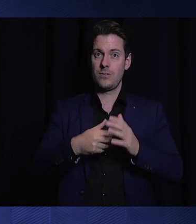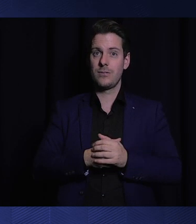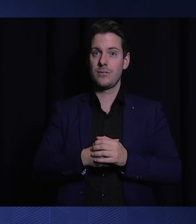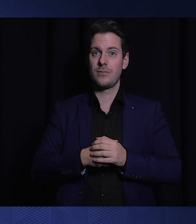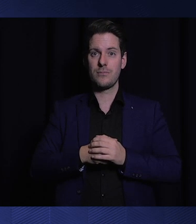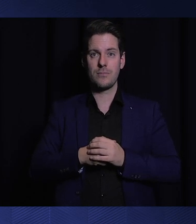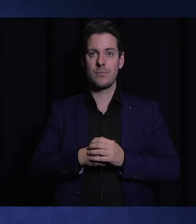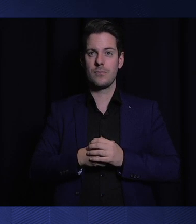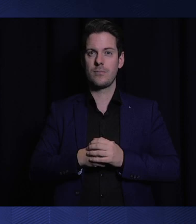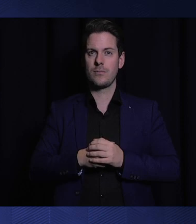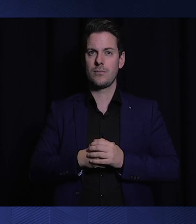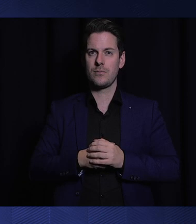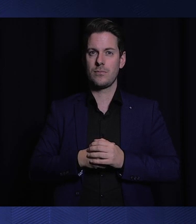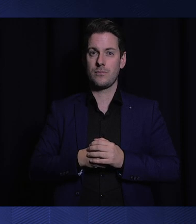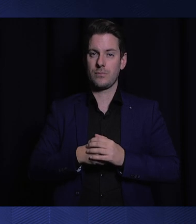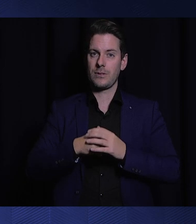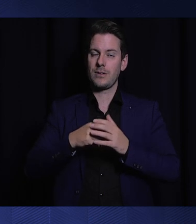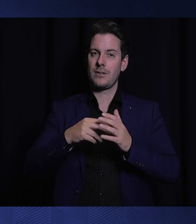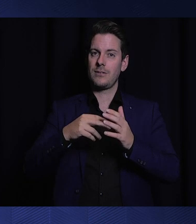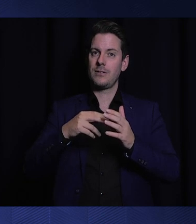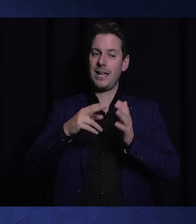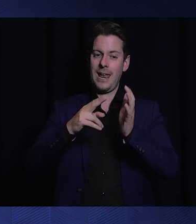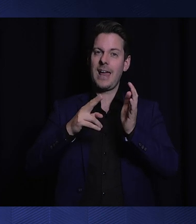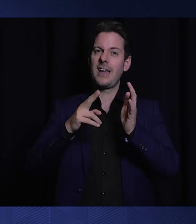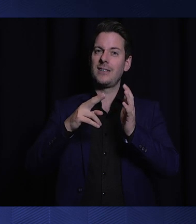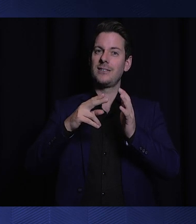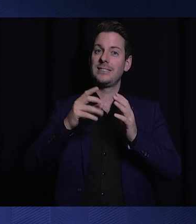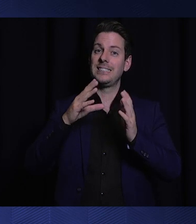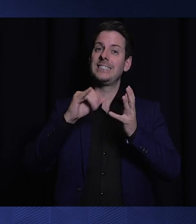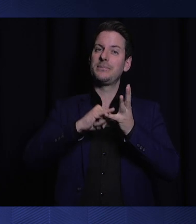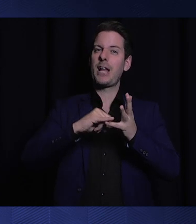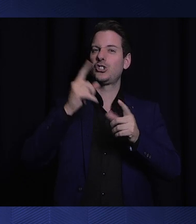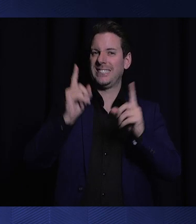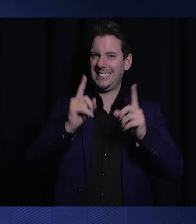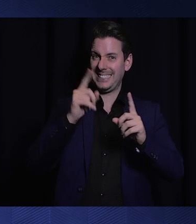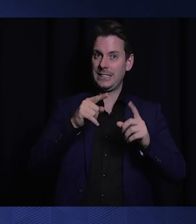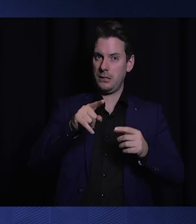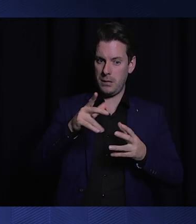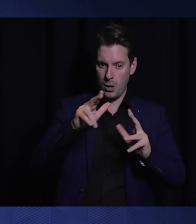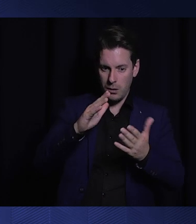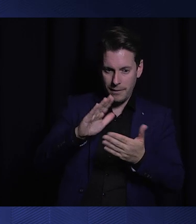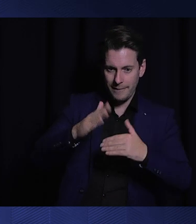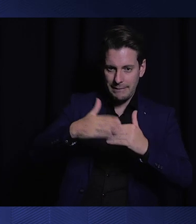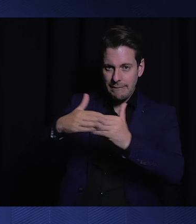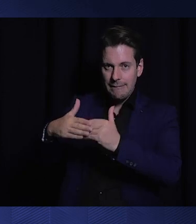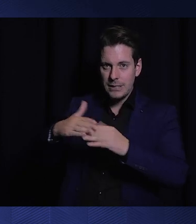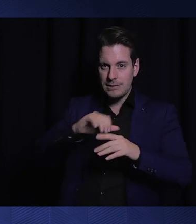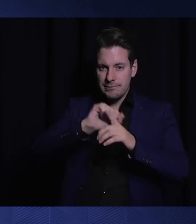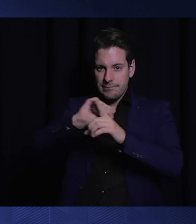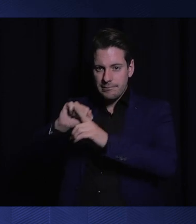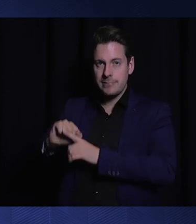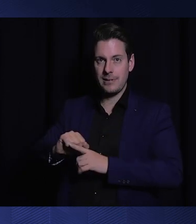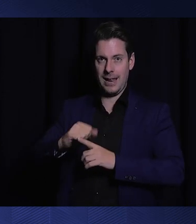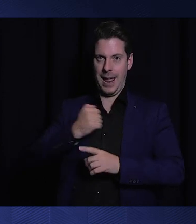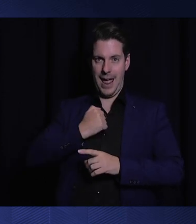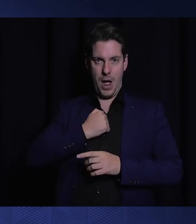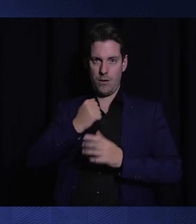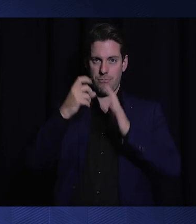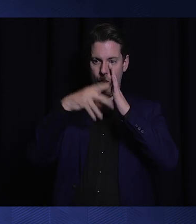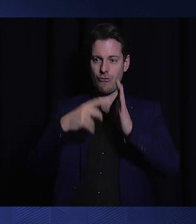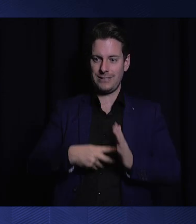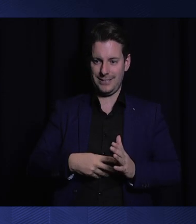construction took restoration as the main goal, so we can see how it looks like